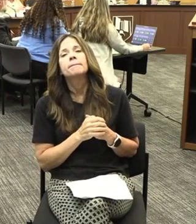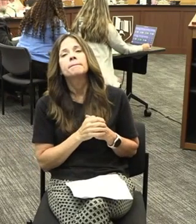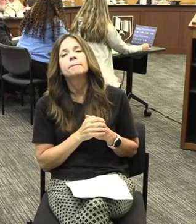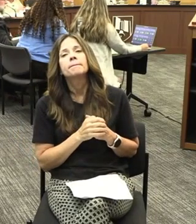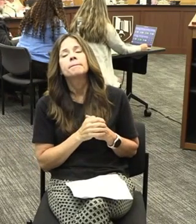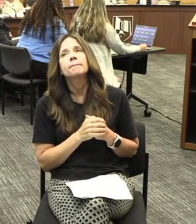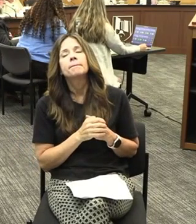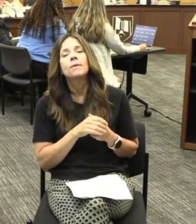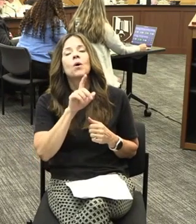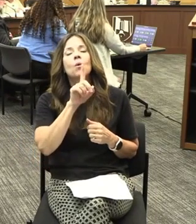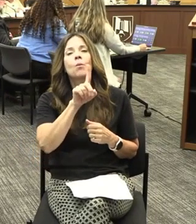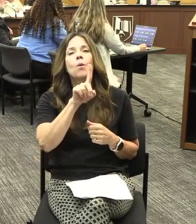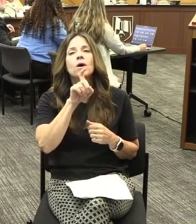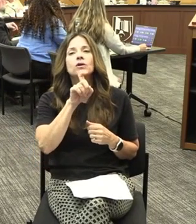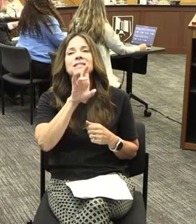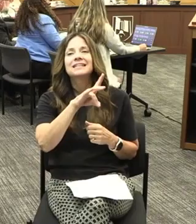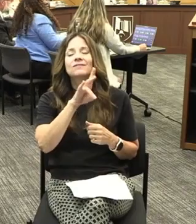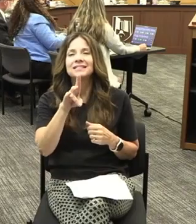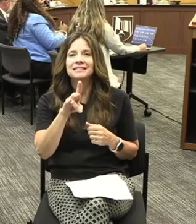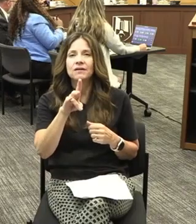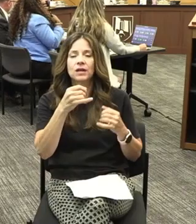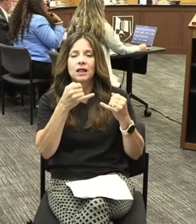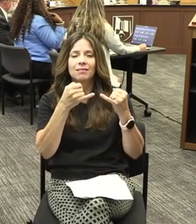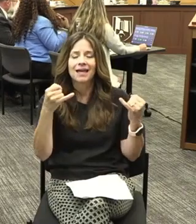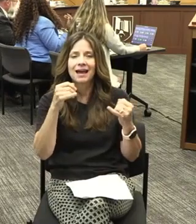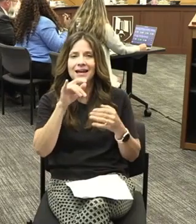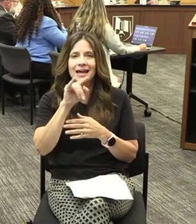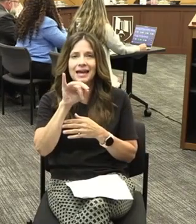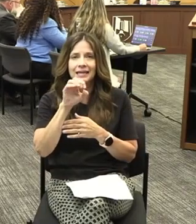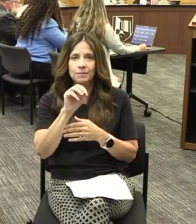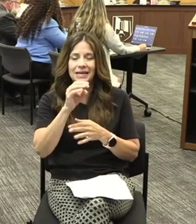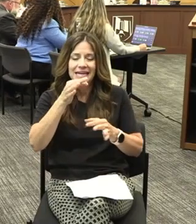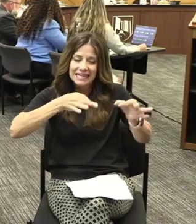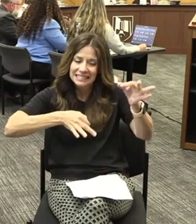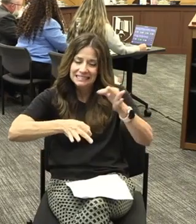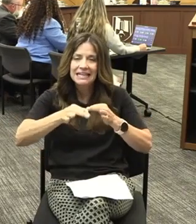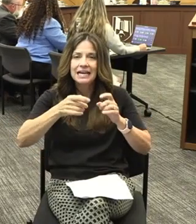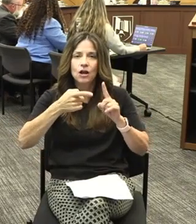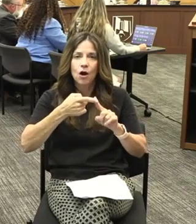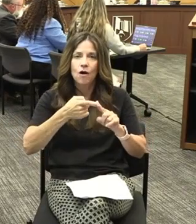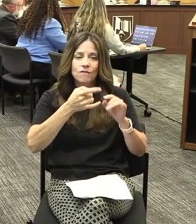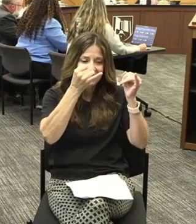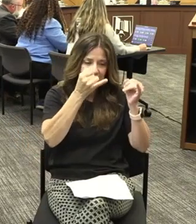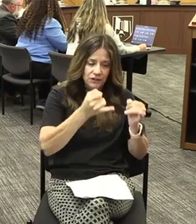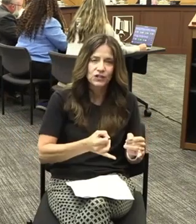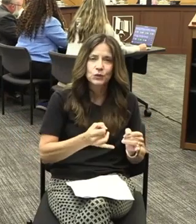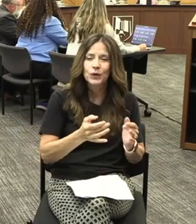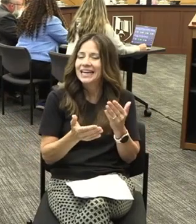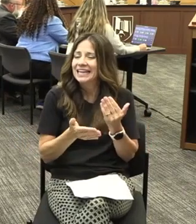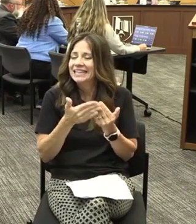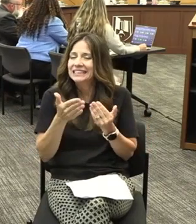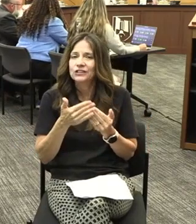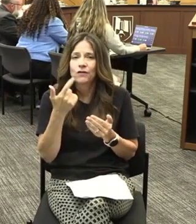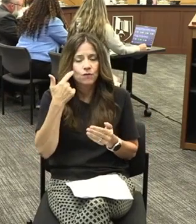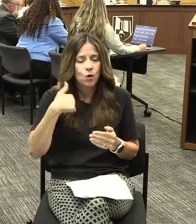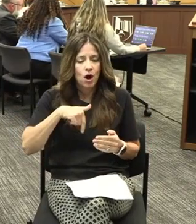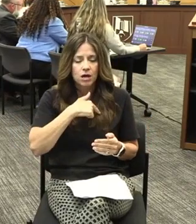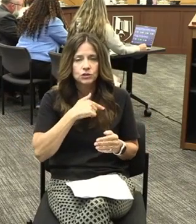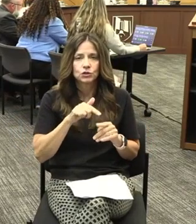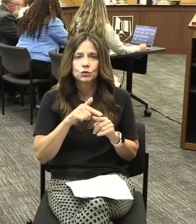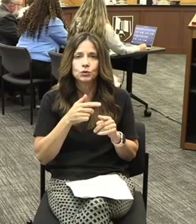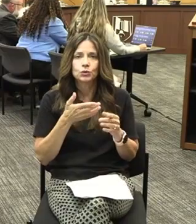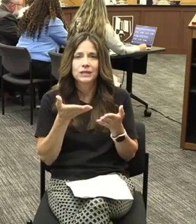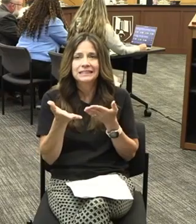page 177, make that a line item instead of individual accounting. It's easier for us to deal with as far as, since